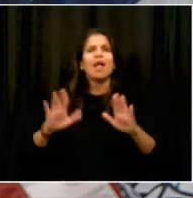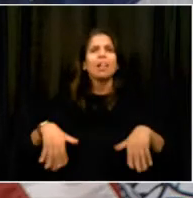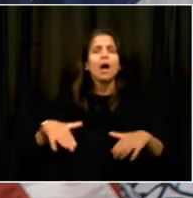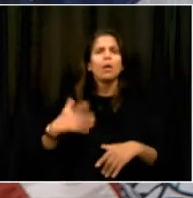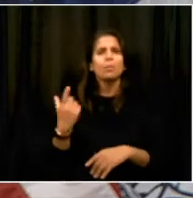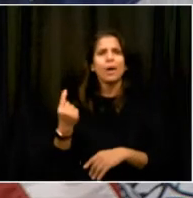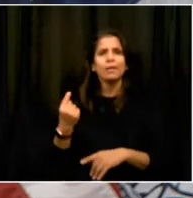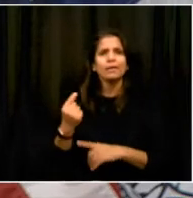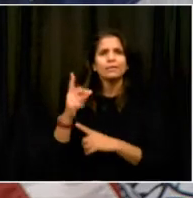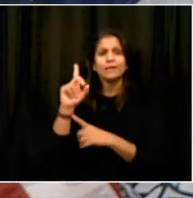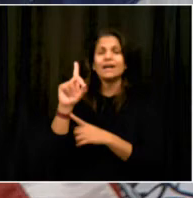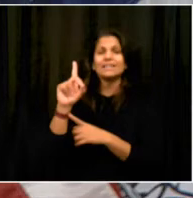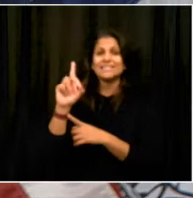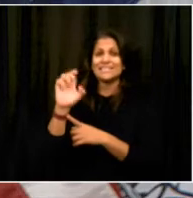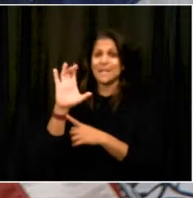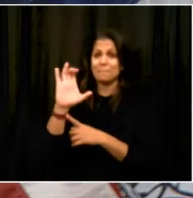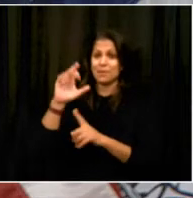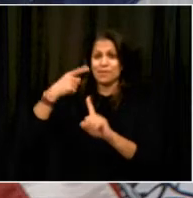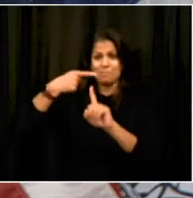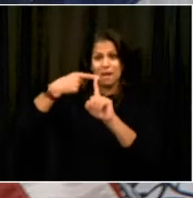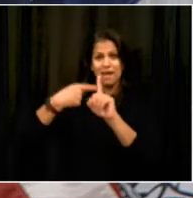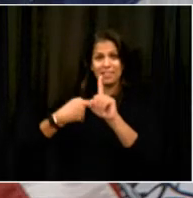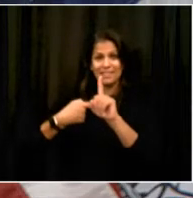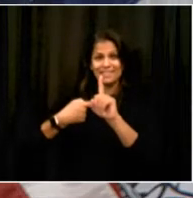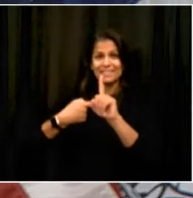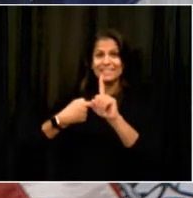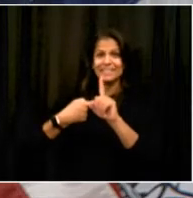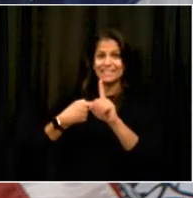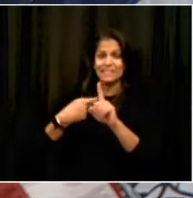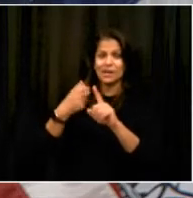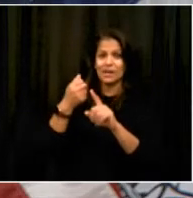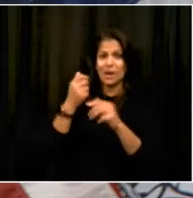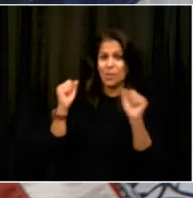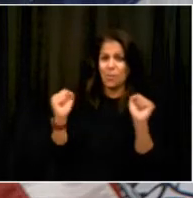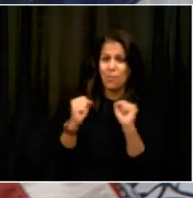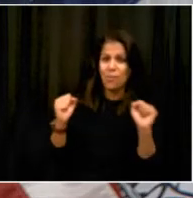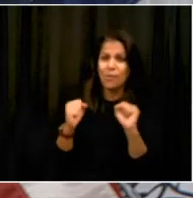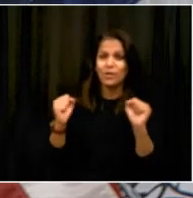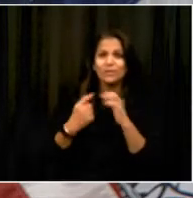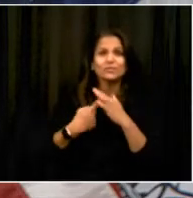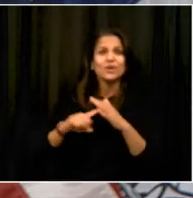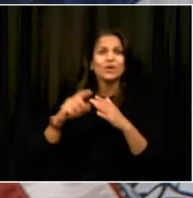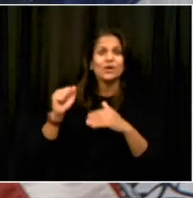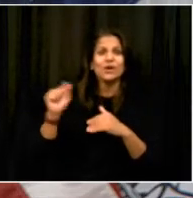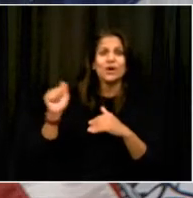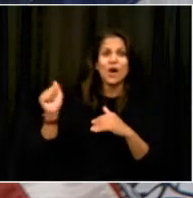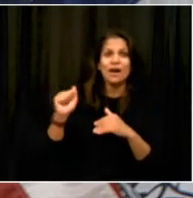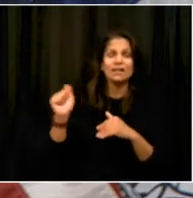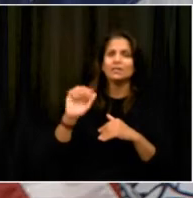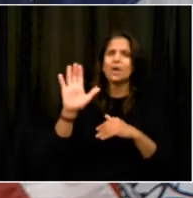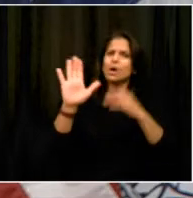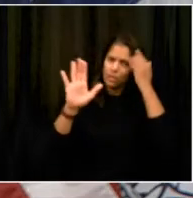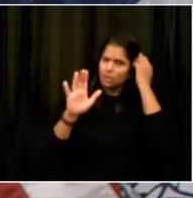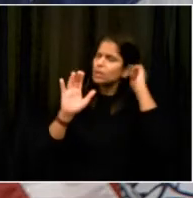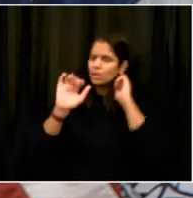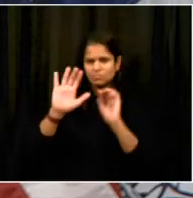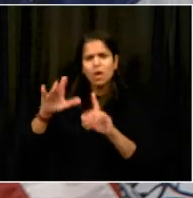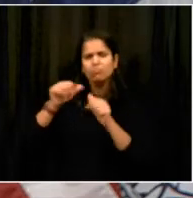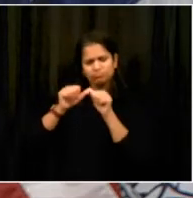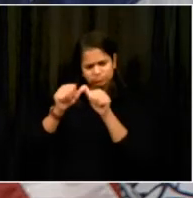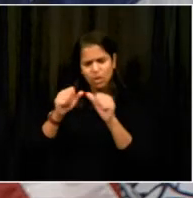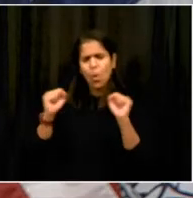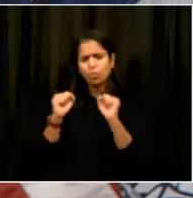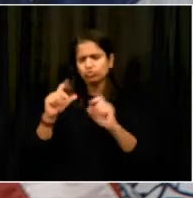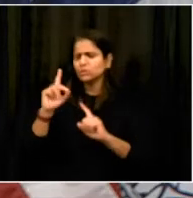of how important testing is. Testing always has made the difference, and it will again. So one of the things we are doing is